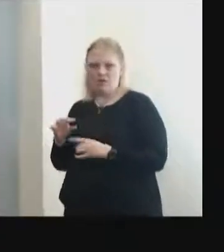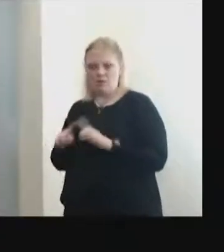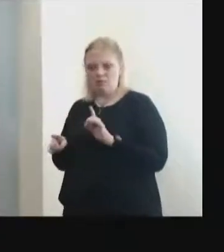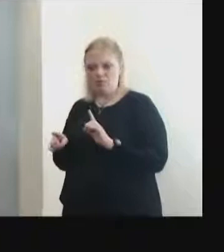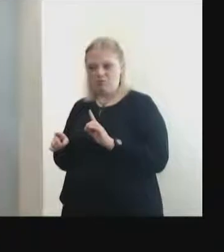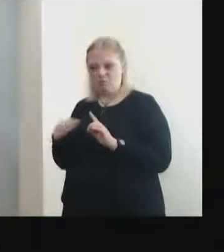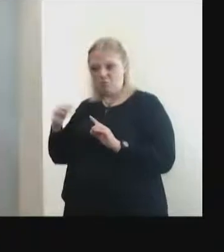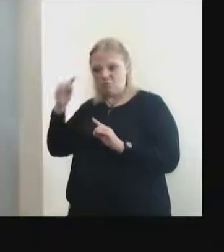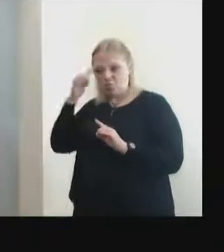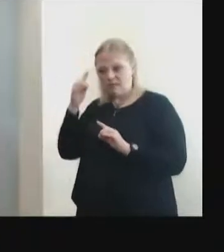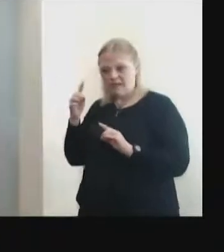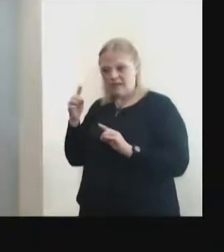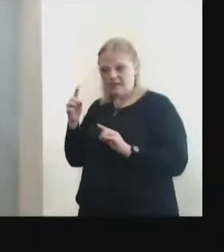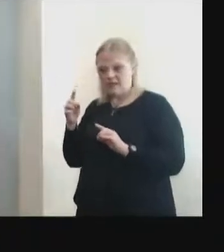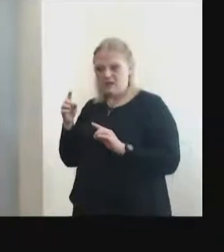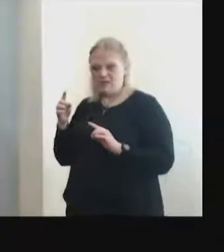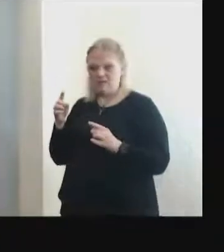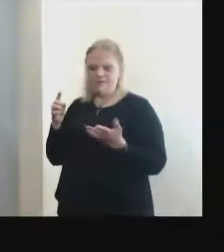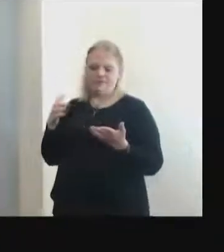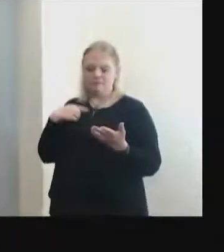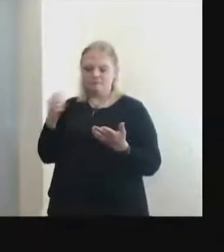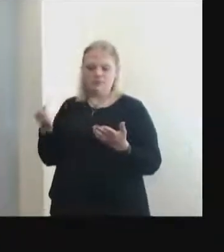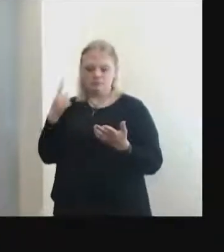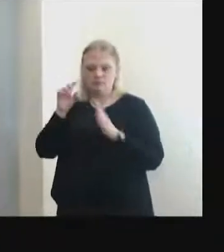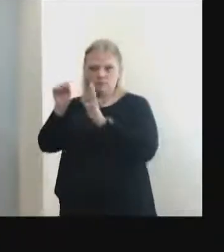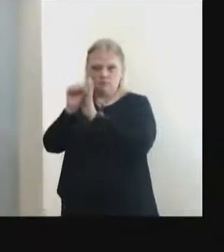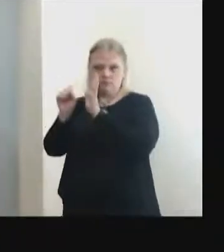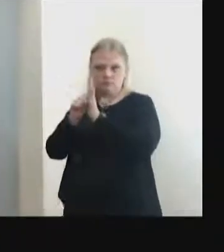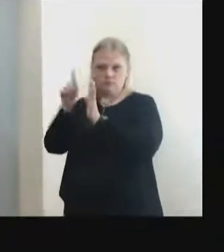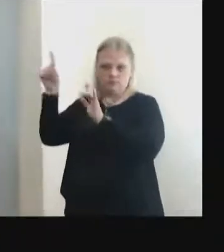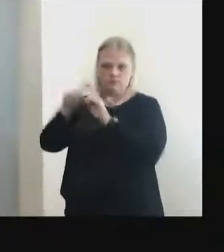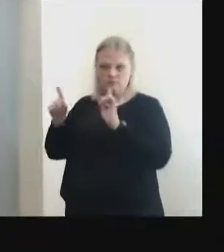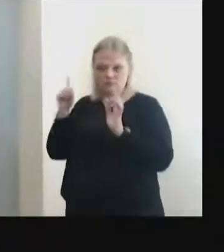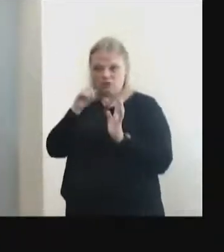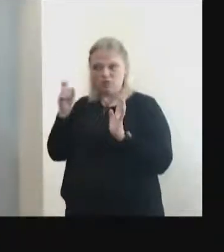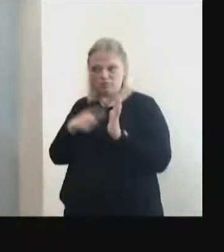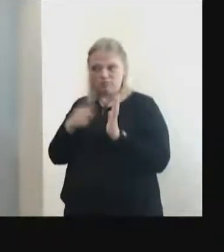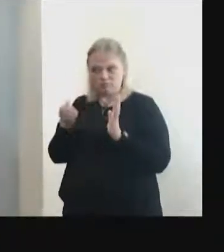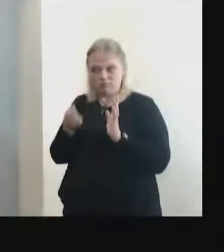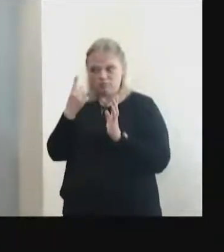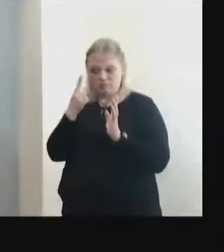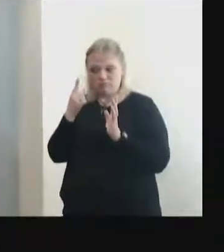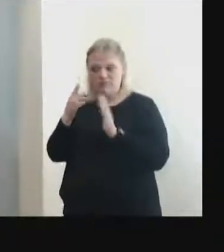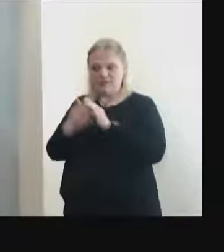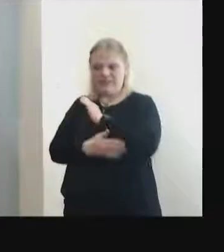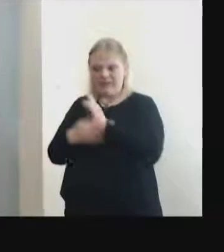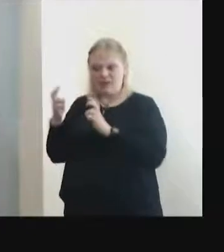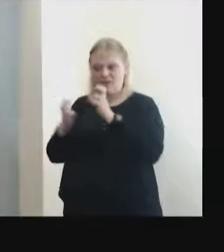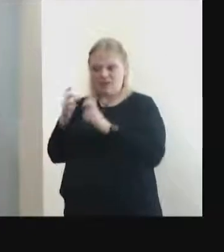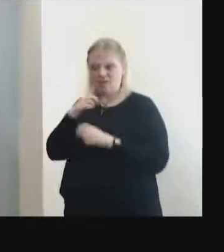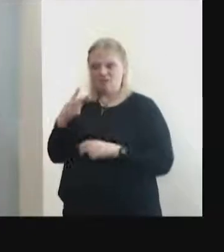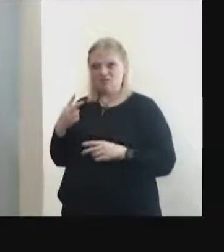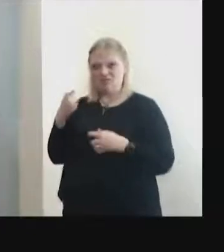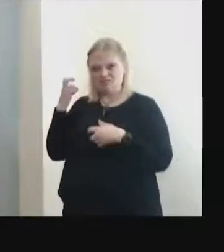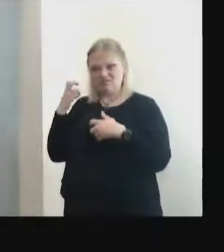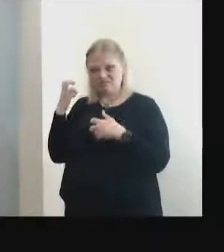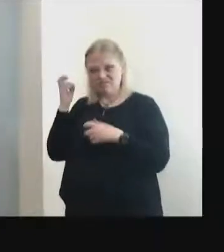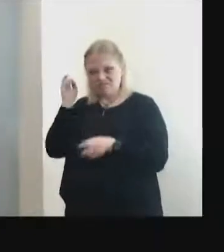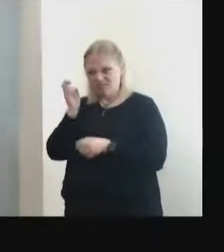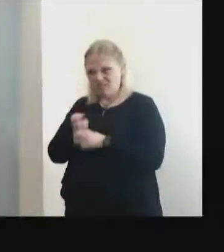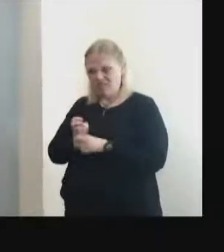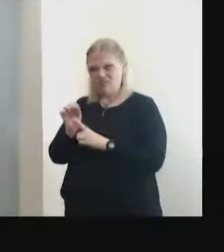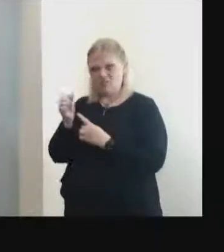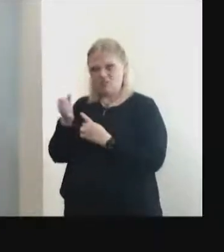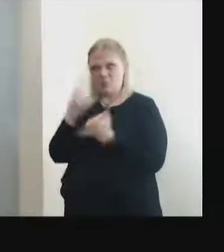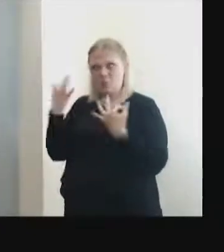you think that these, I guess, and I understand it's a state issue, but do you recognize that these county fairs are in a tough spot waiting for this guidance?